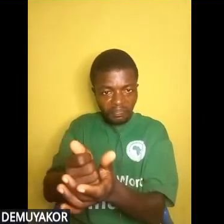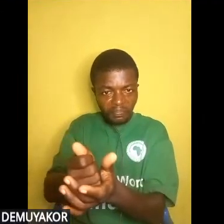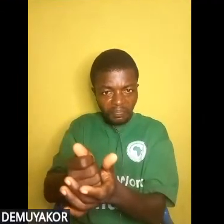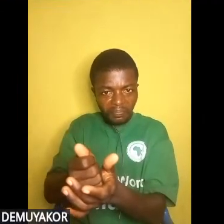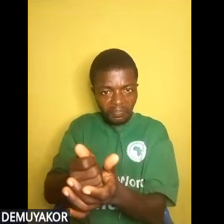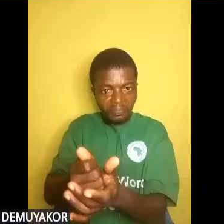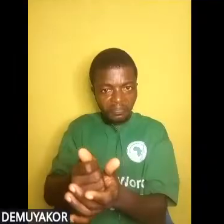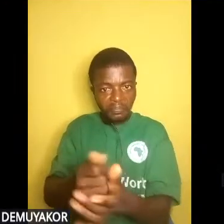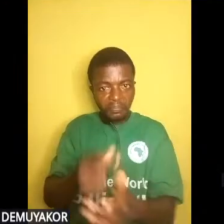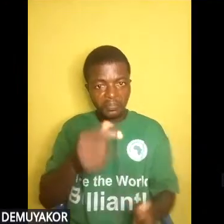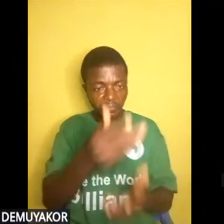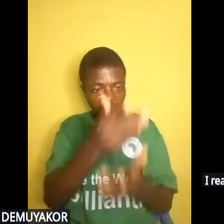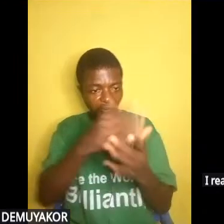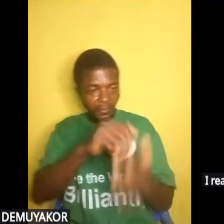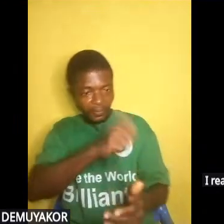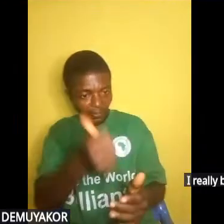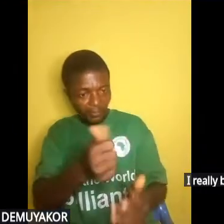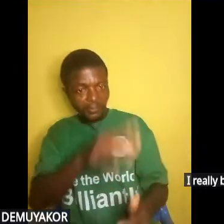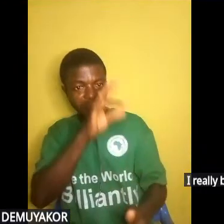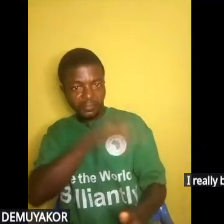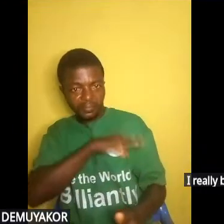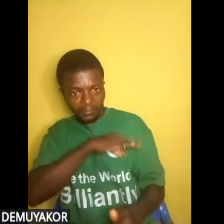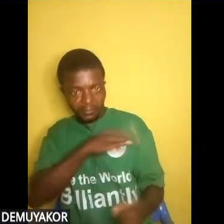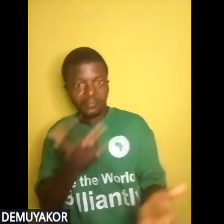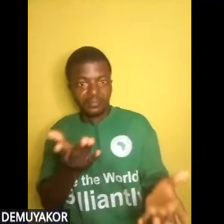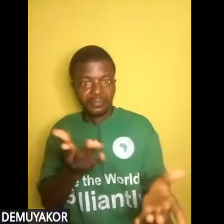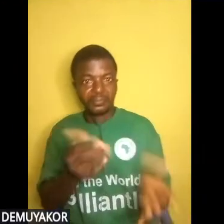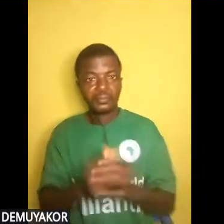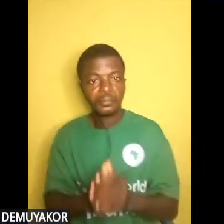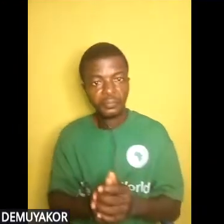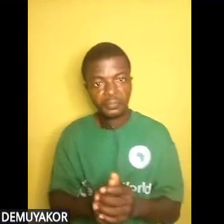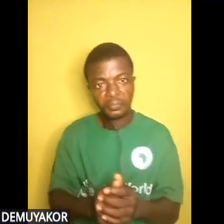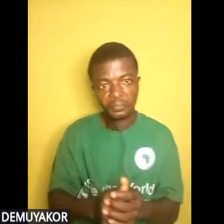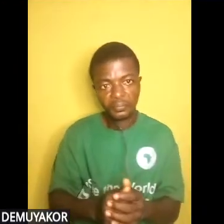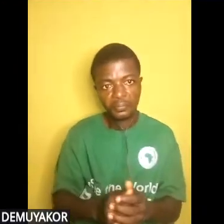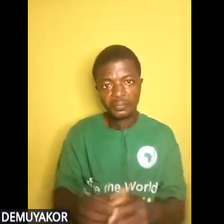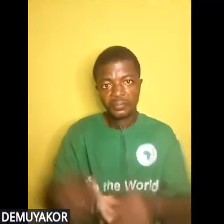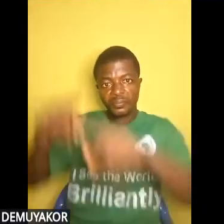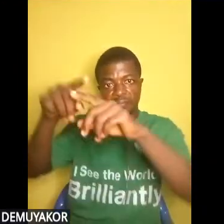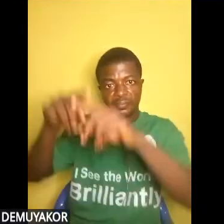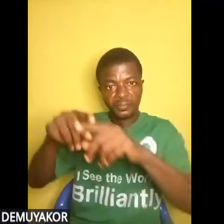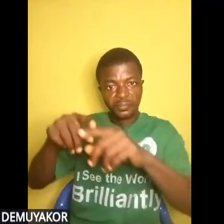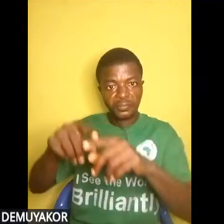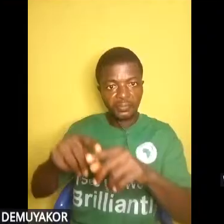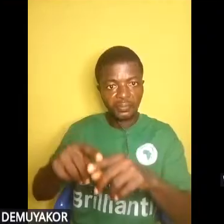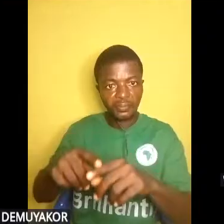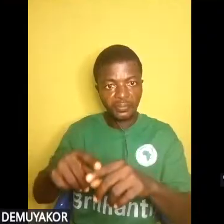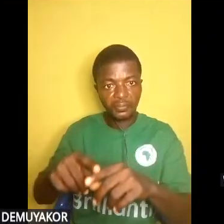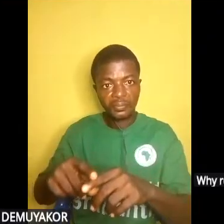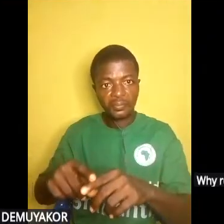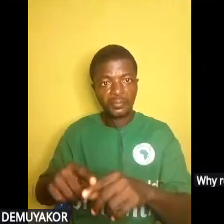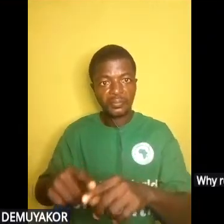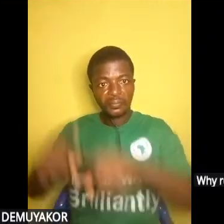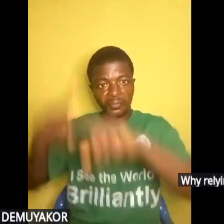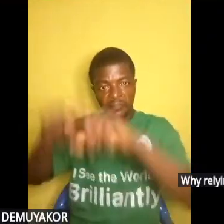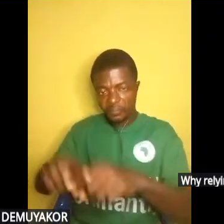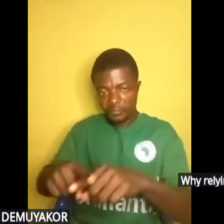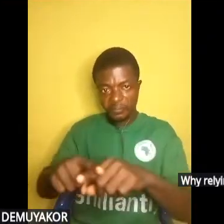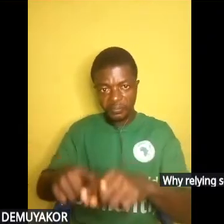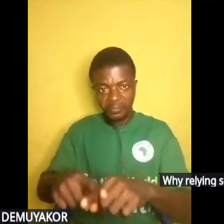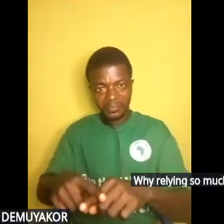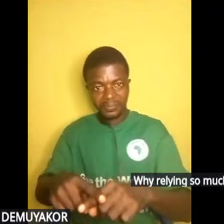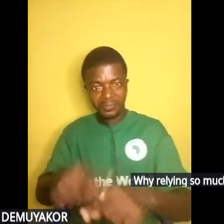find just another reason why relying so much on a medical term when we aren't medical